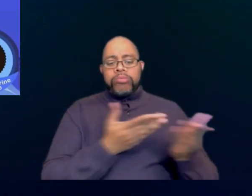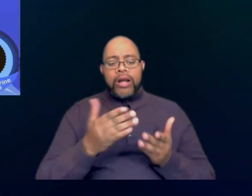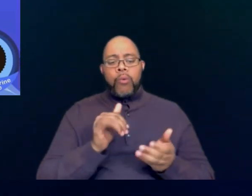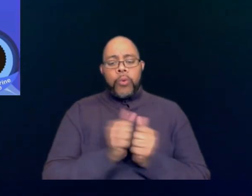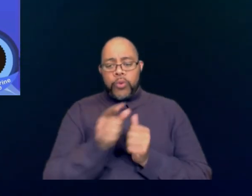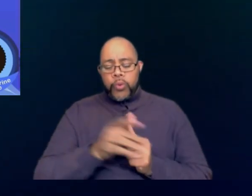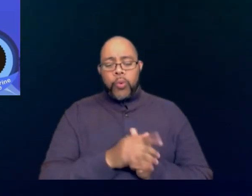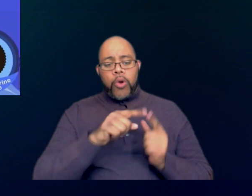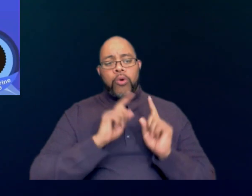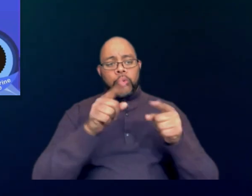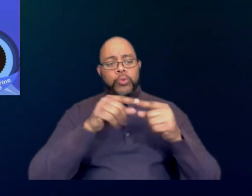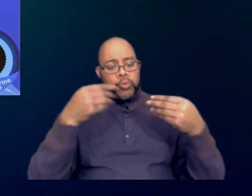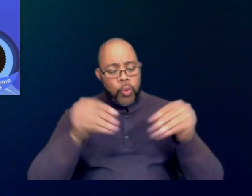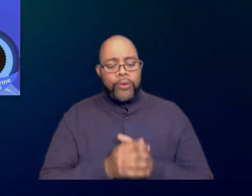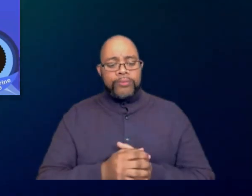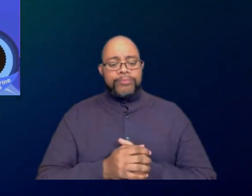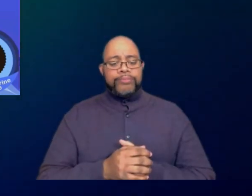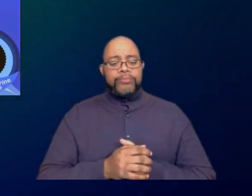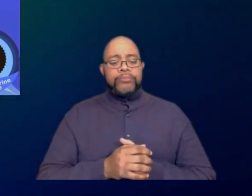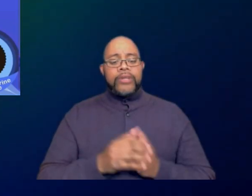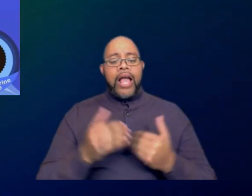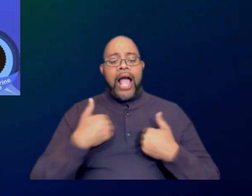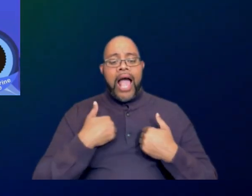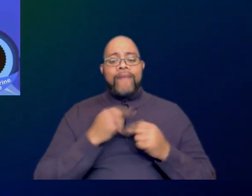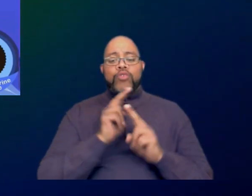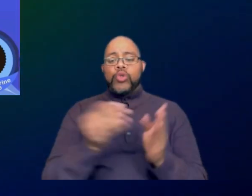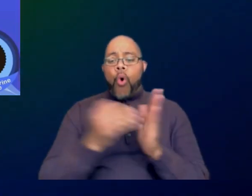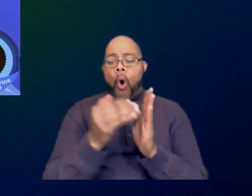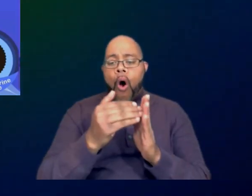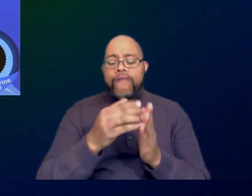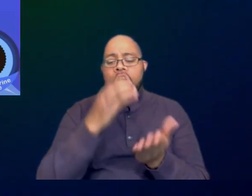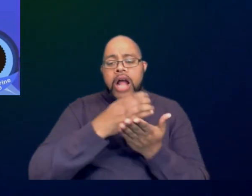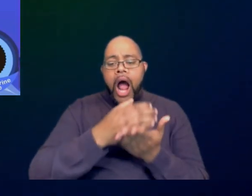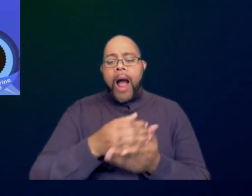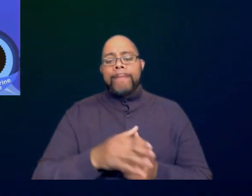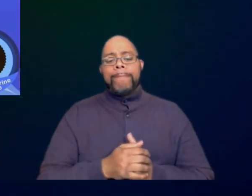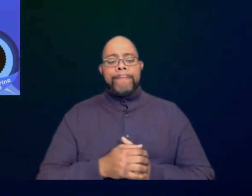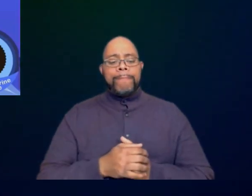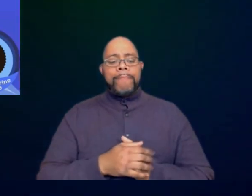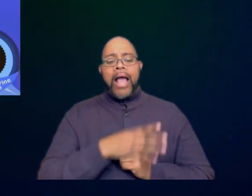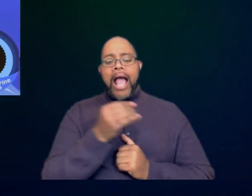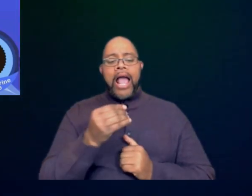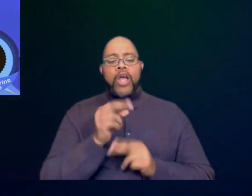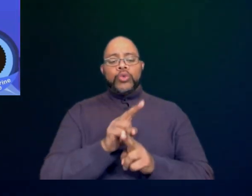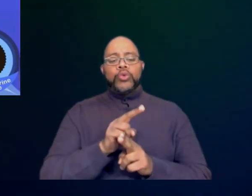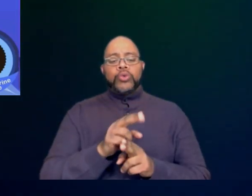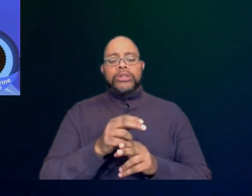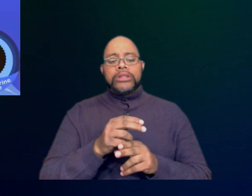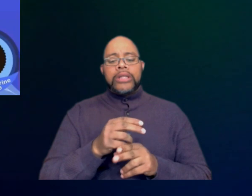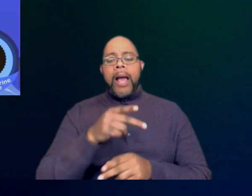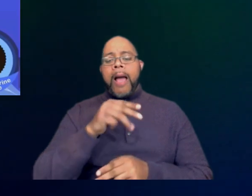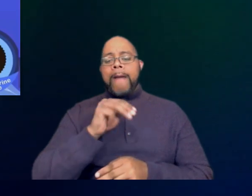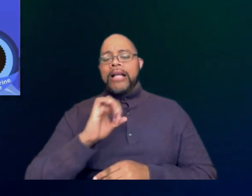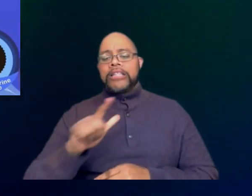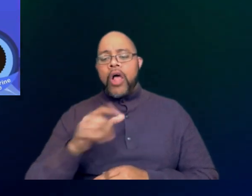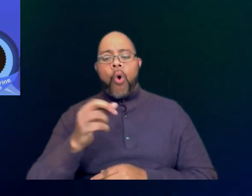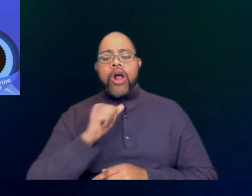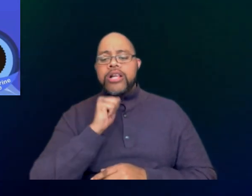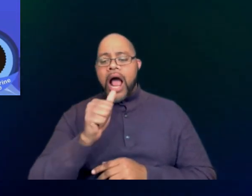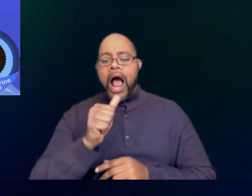always carry around with you when you go into the store. You can have a reusable cup or bottle and utilize metal or